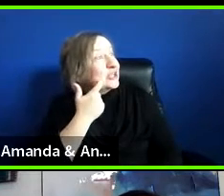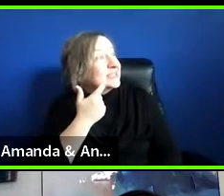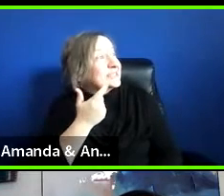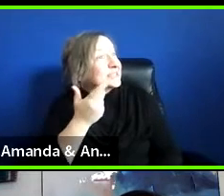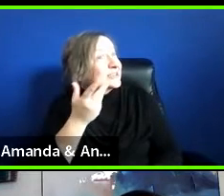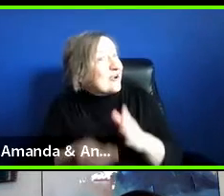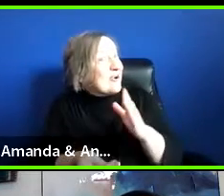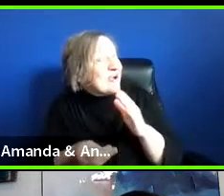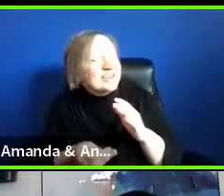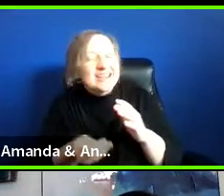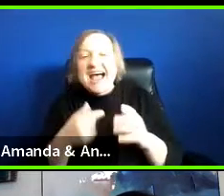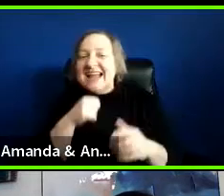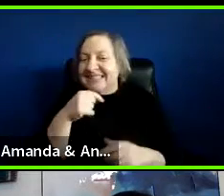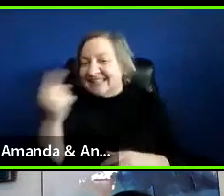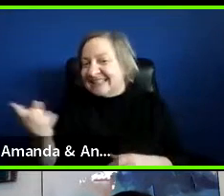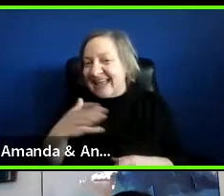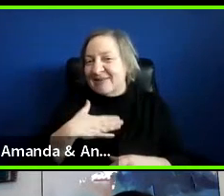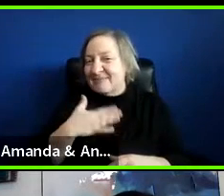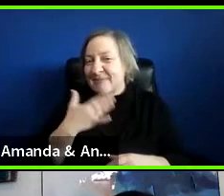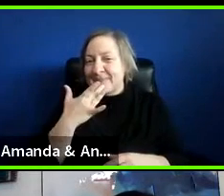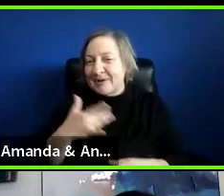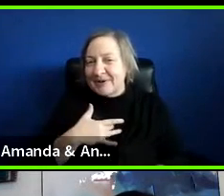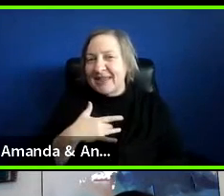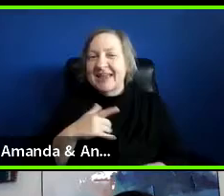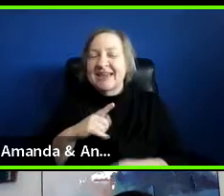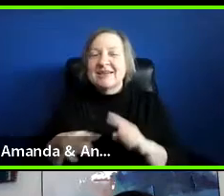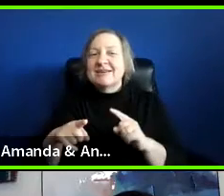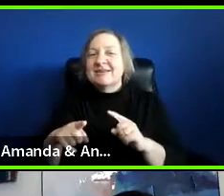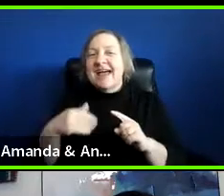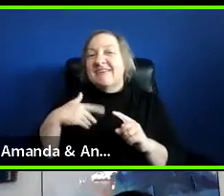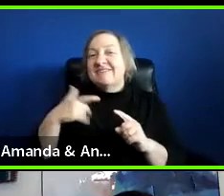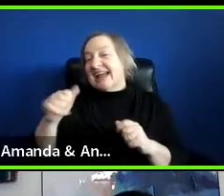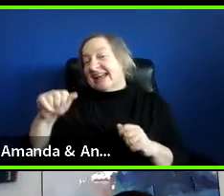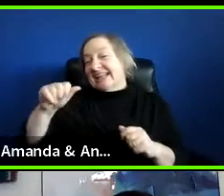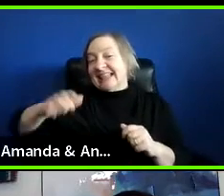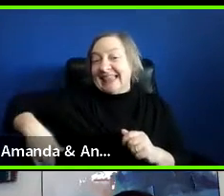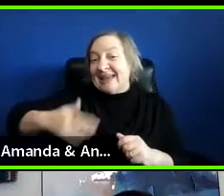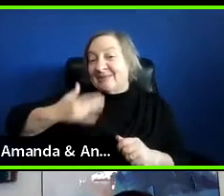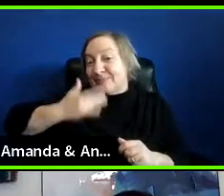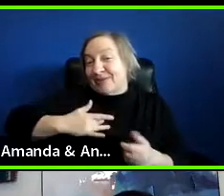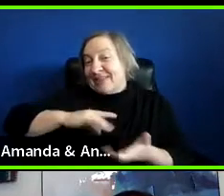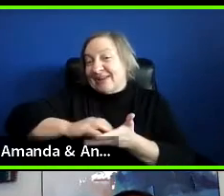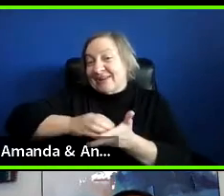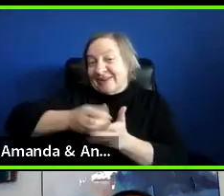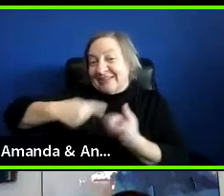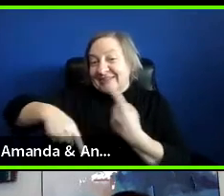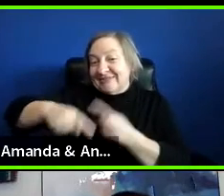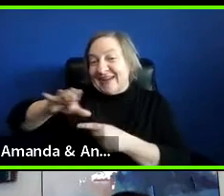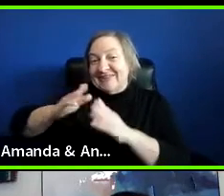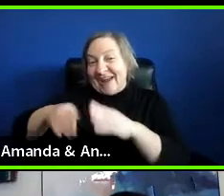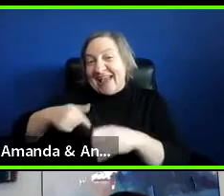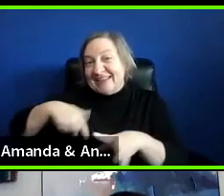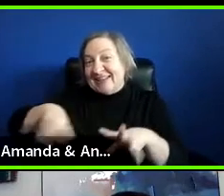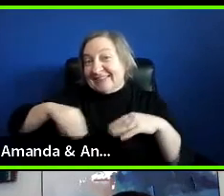her it was my birthday, but if you got any late birthday cookies hanging around your house, Lynn, I'll take them.